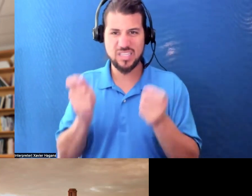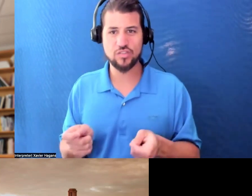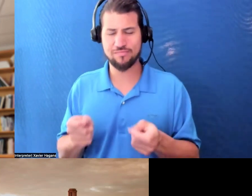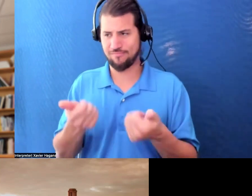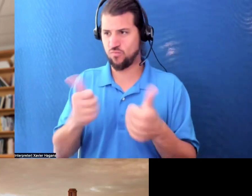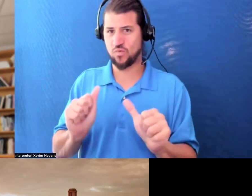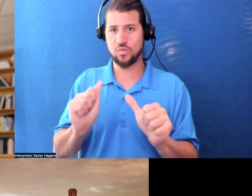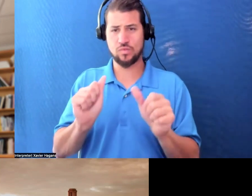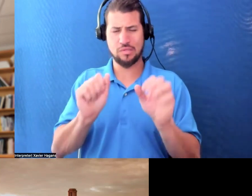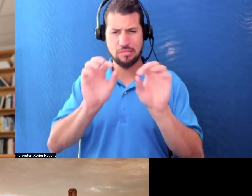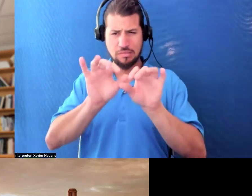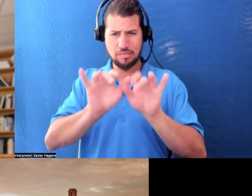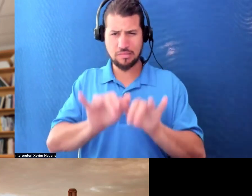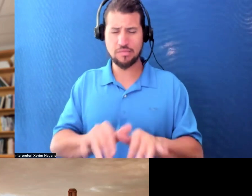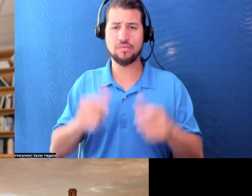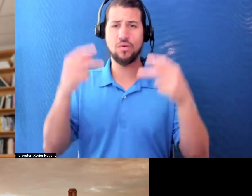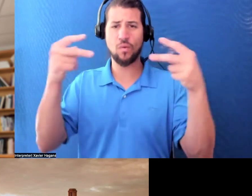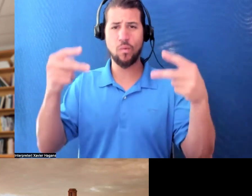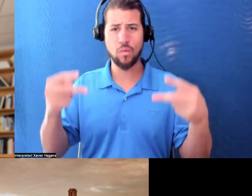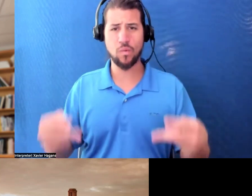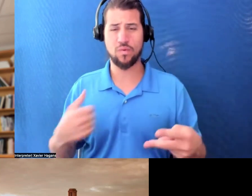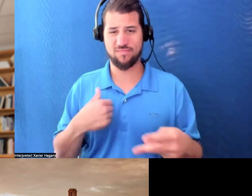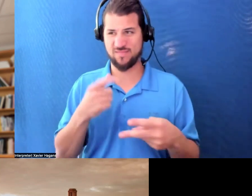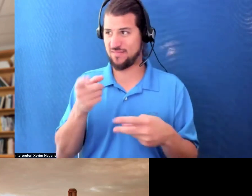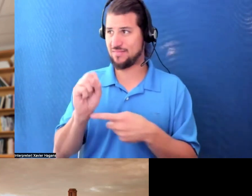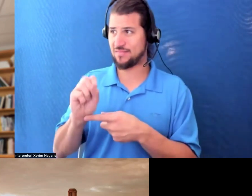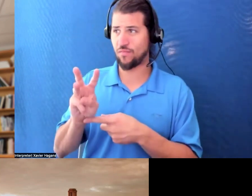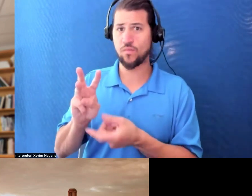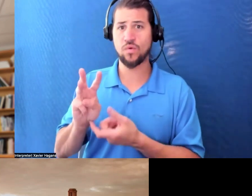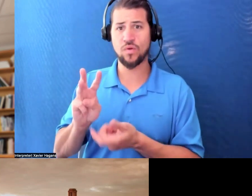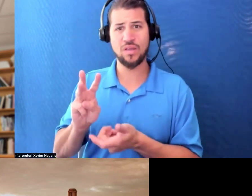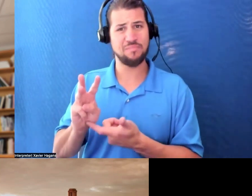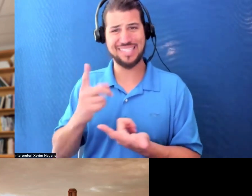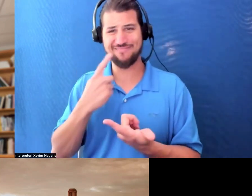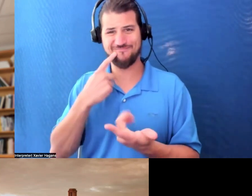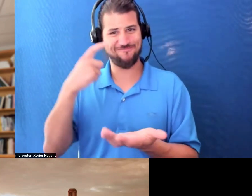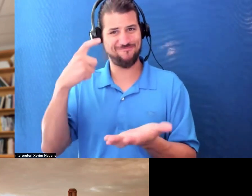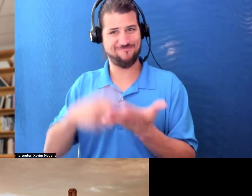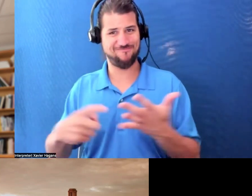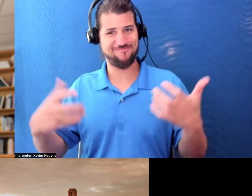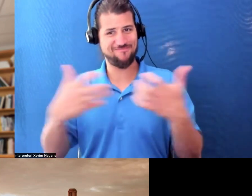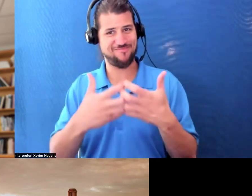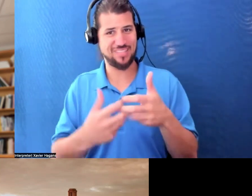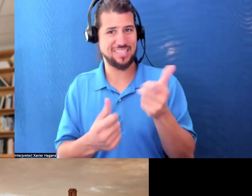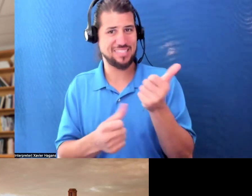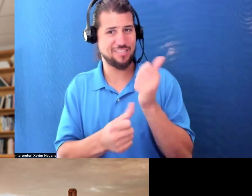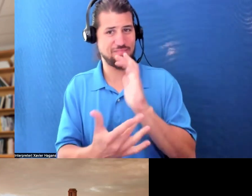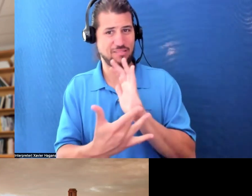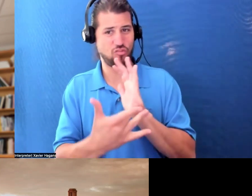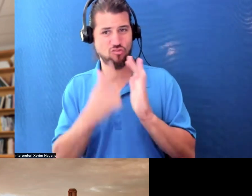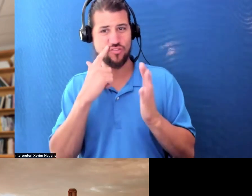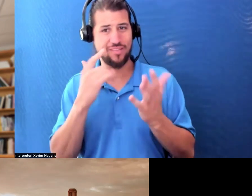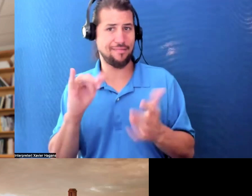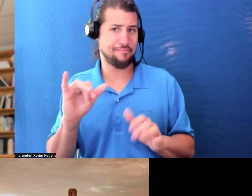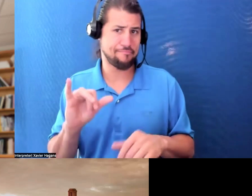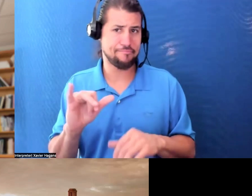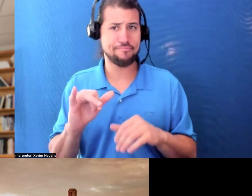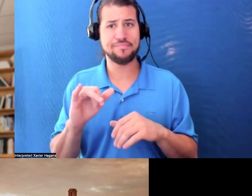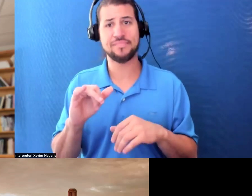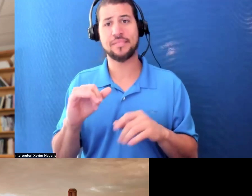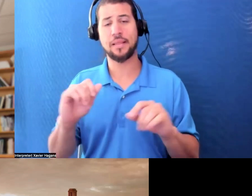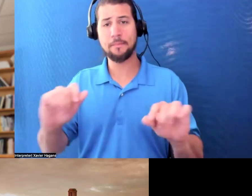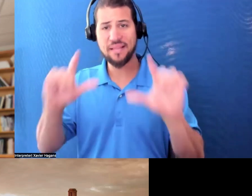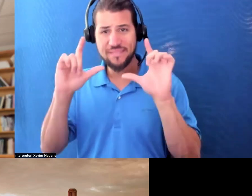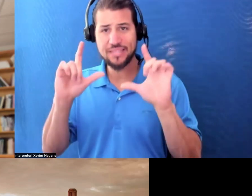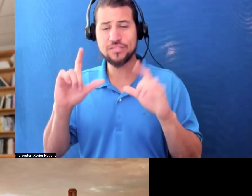code on this software, but it doesn't really work with certain assistive technologies like